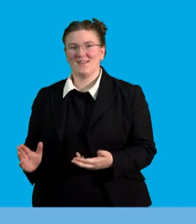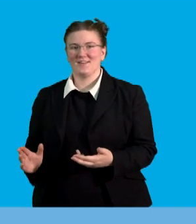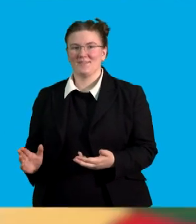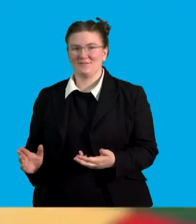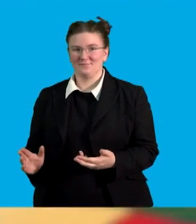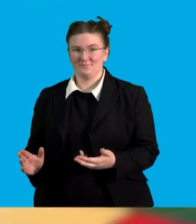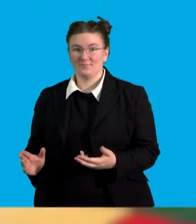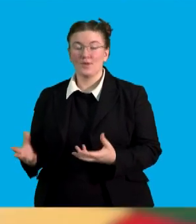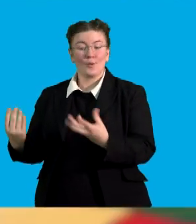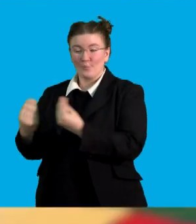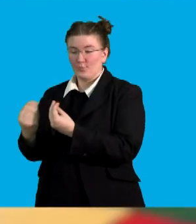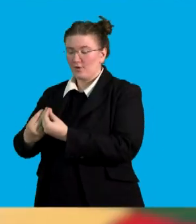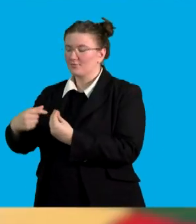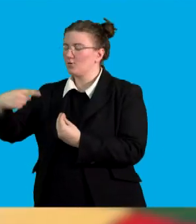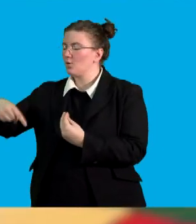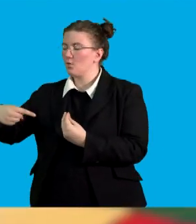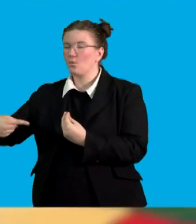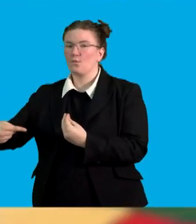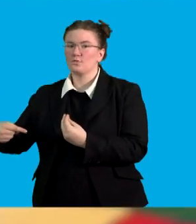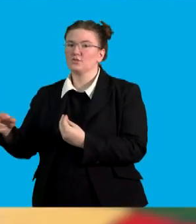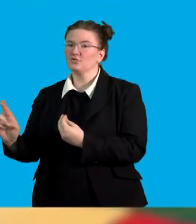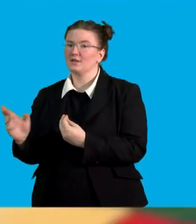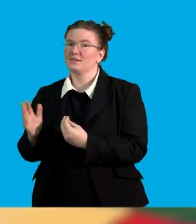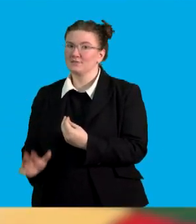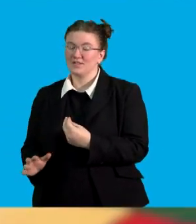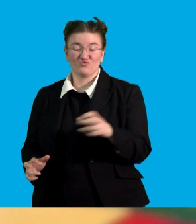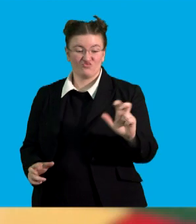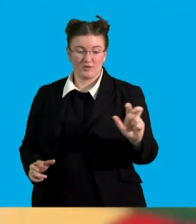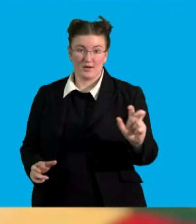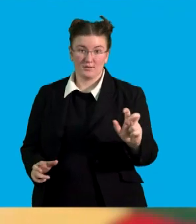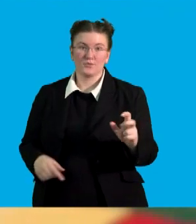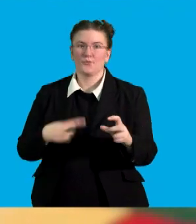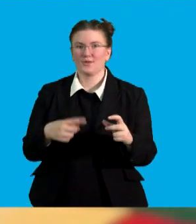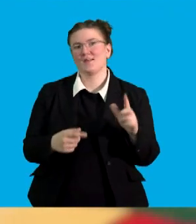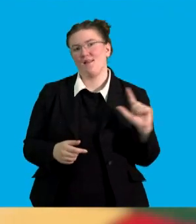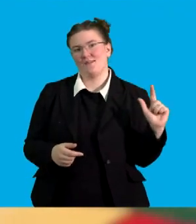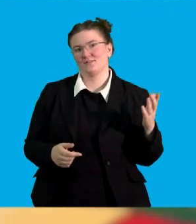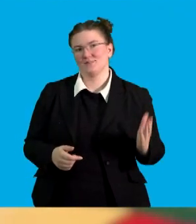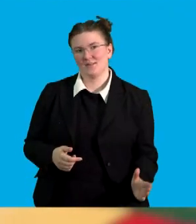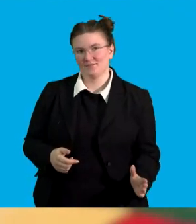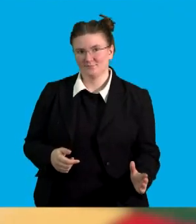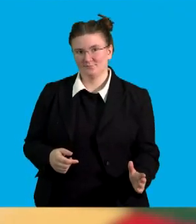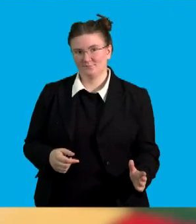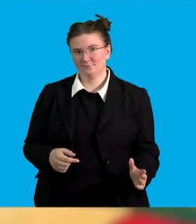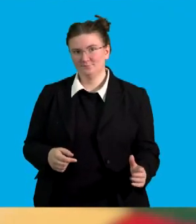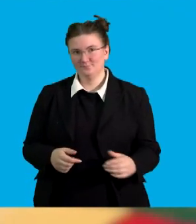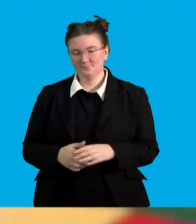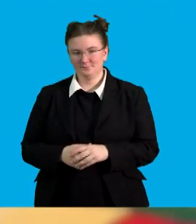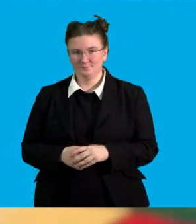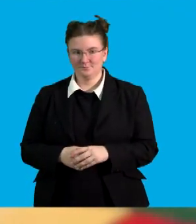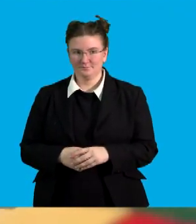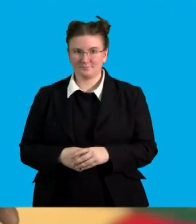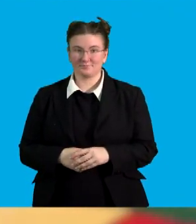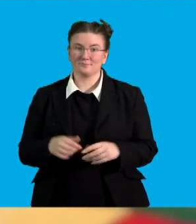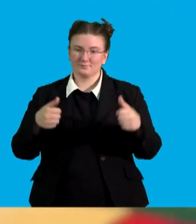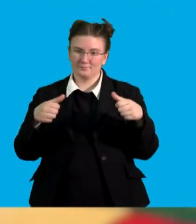arrow. So all the products are always written on the right-hand side, and all the reactants are always written on the left-hand side of the arrow.